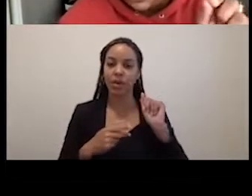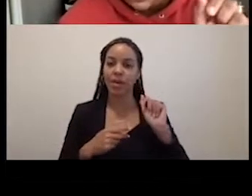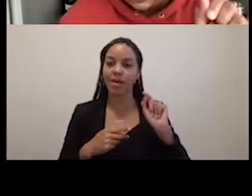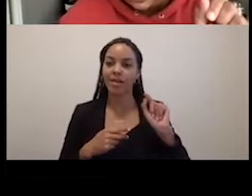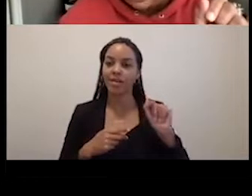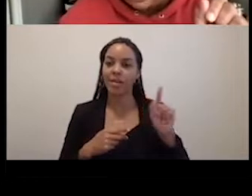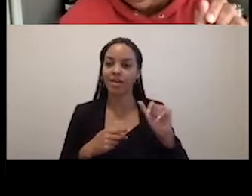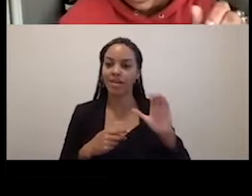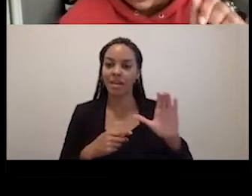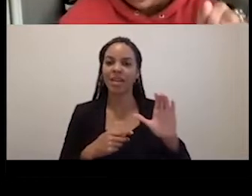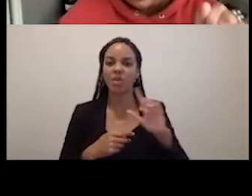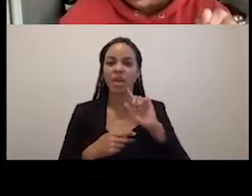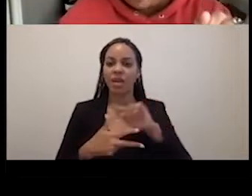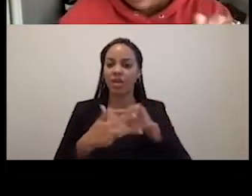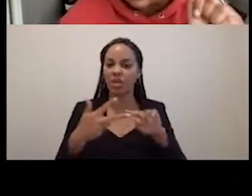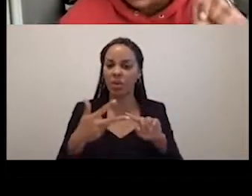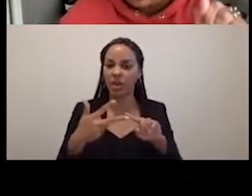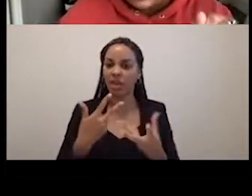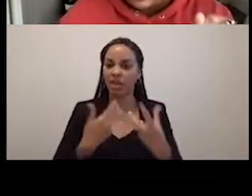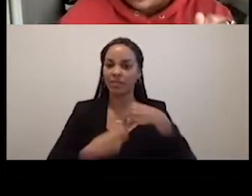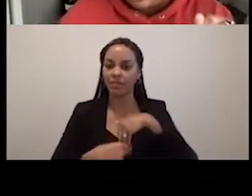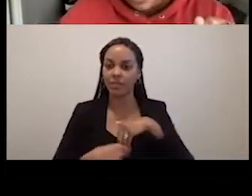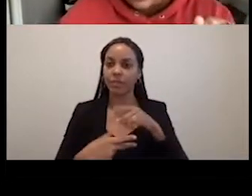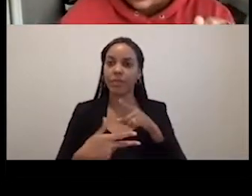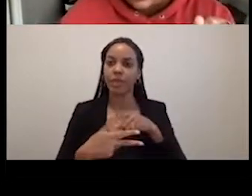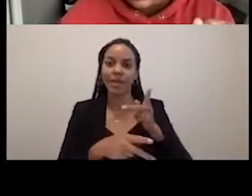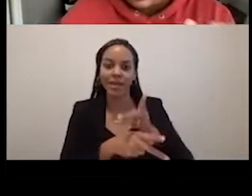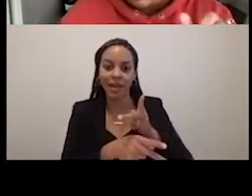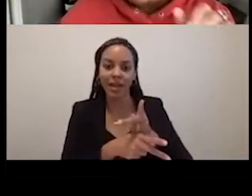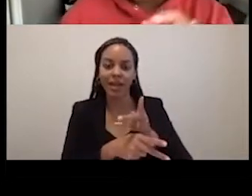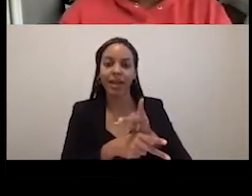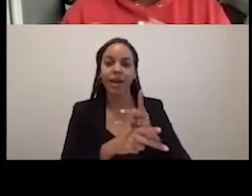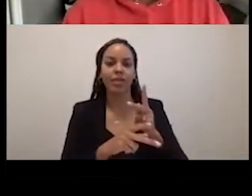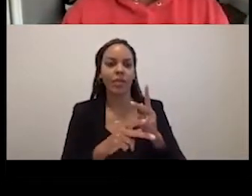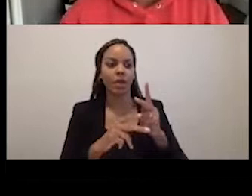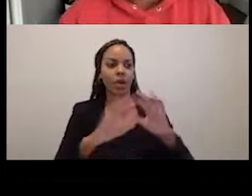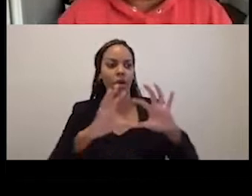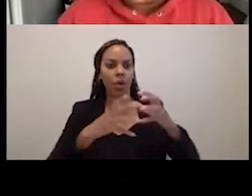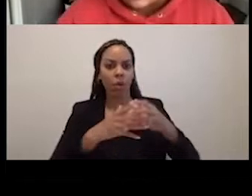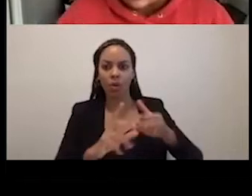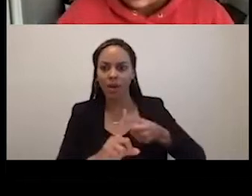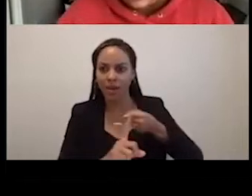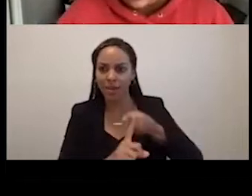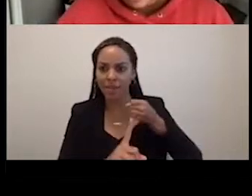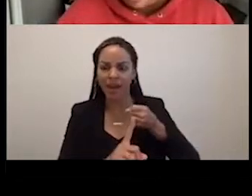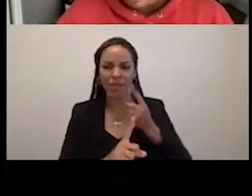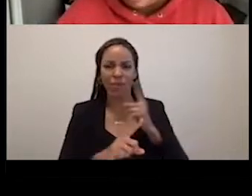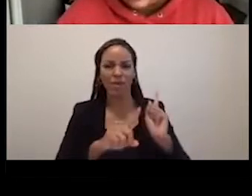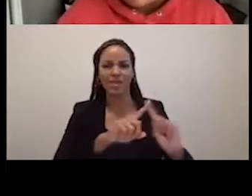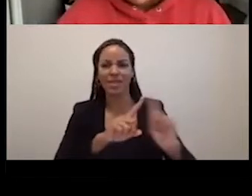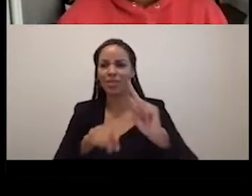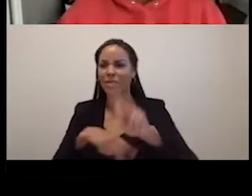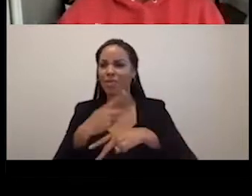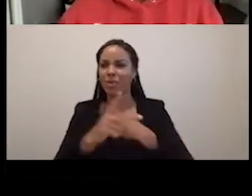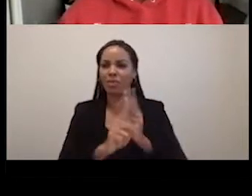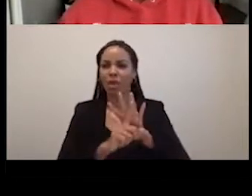One, attending to and caring for the cumulative impact of various forms of oppression within the art world. That